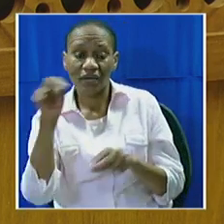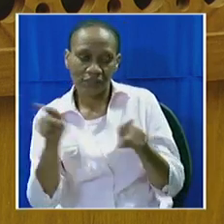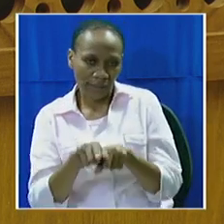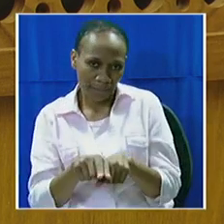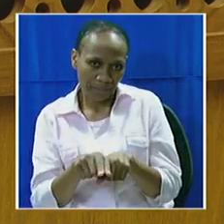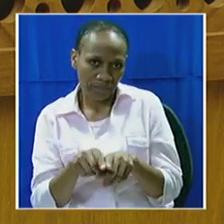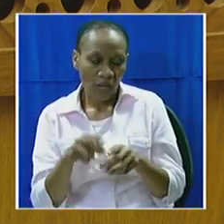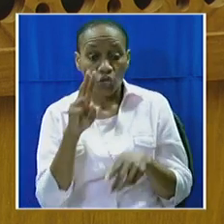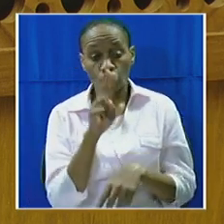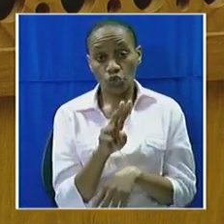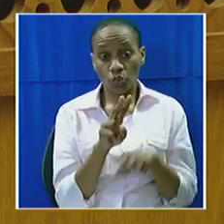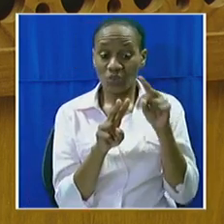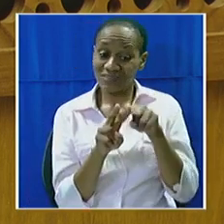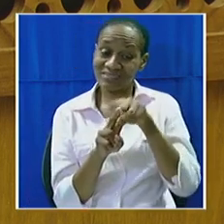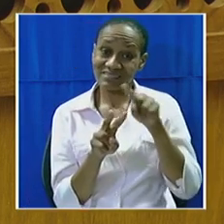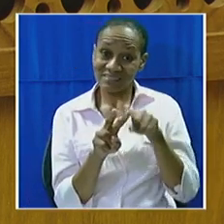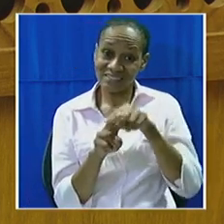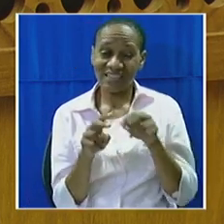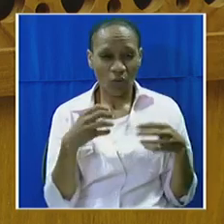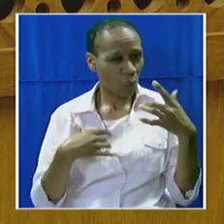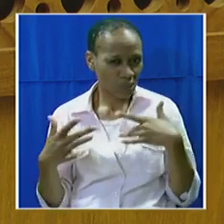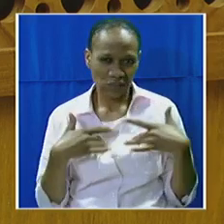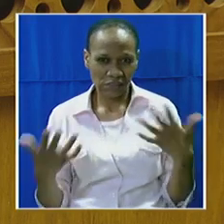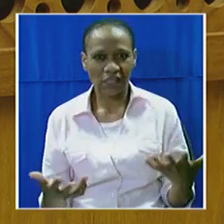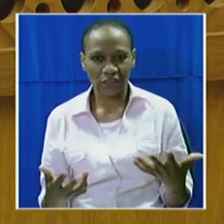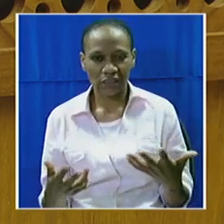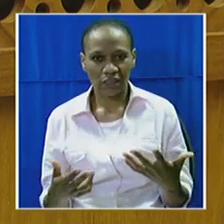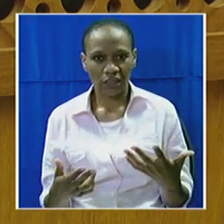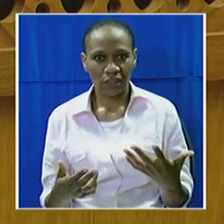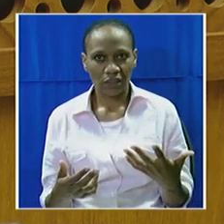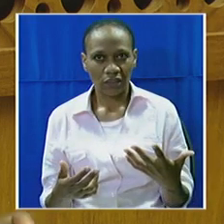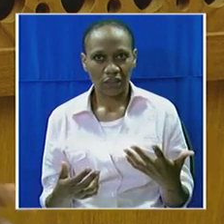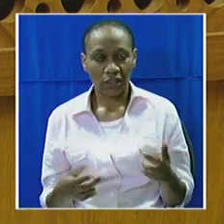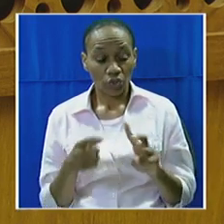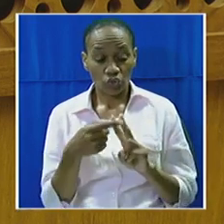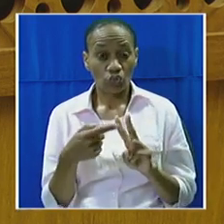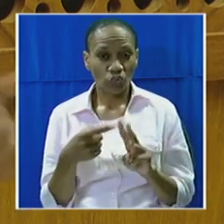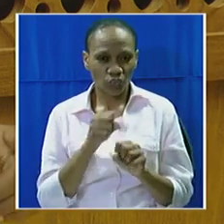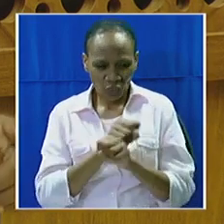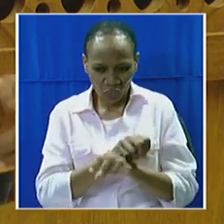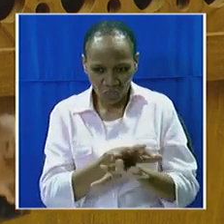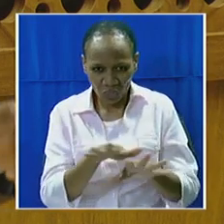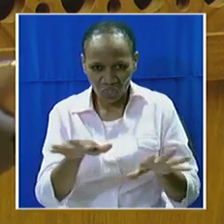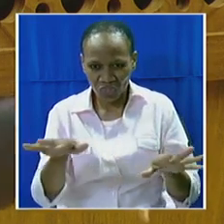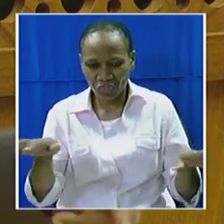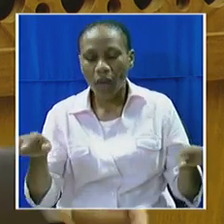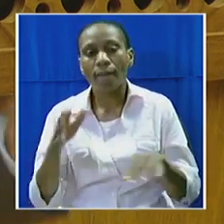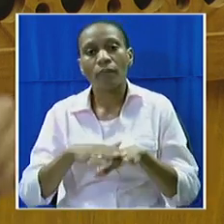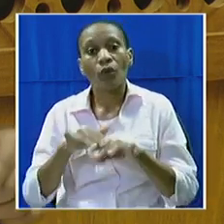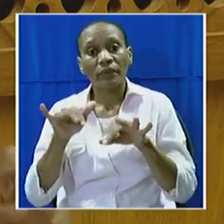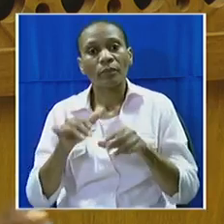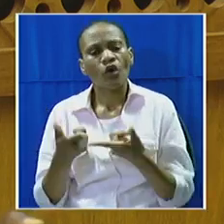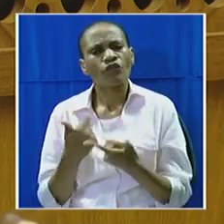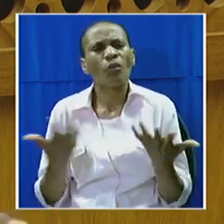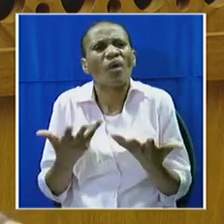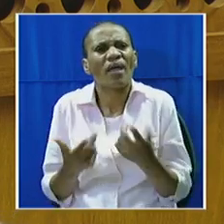The last two are of concern for two reasons: that they've infected more people than were infected by China at the